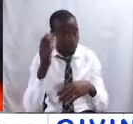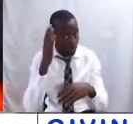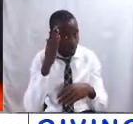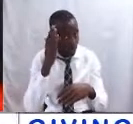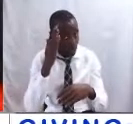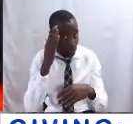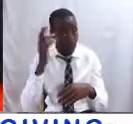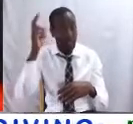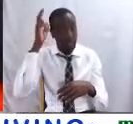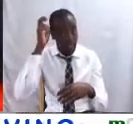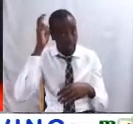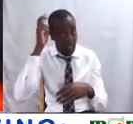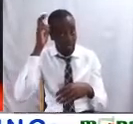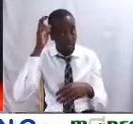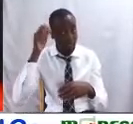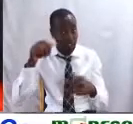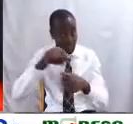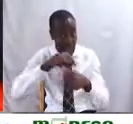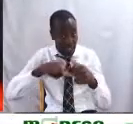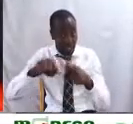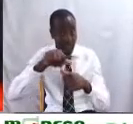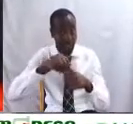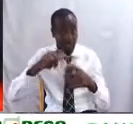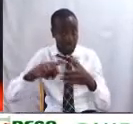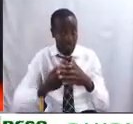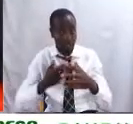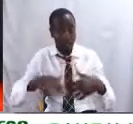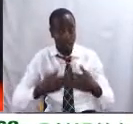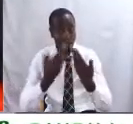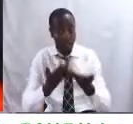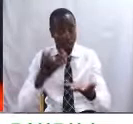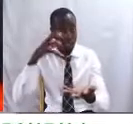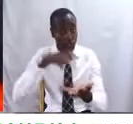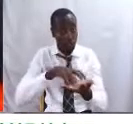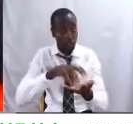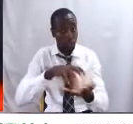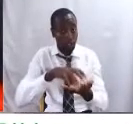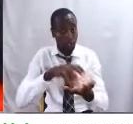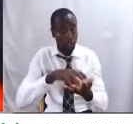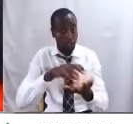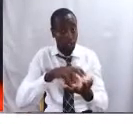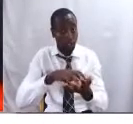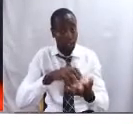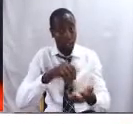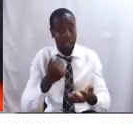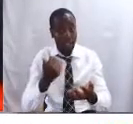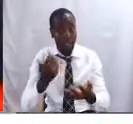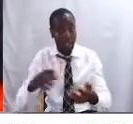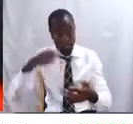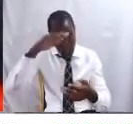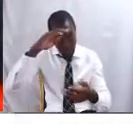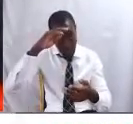the devil is prowling around. And he will start bringing some issues, some rituals. He will bring